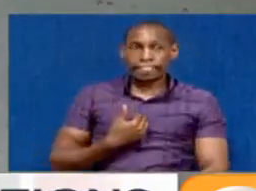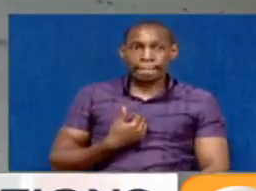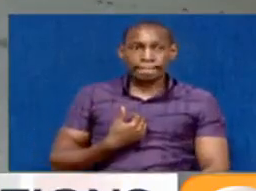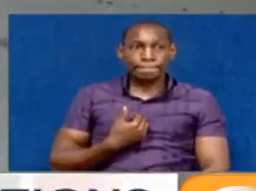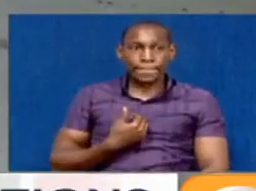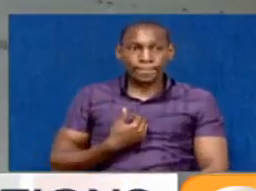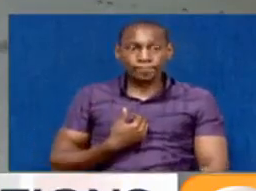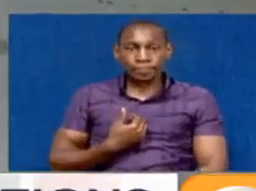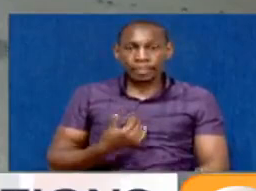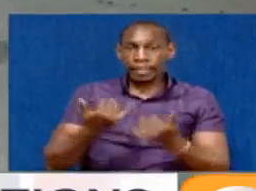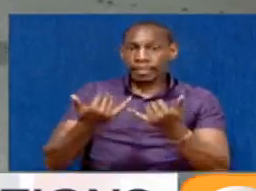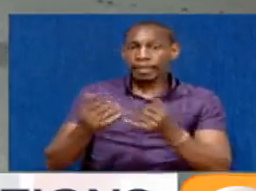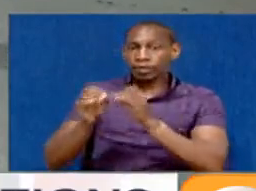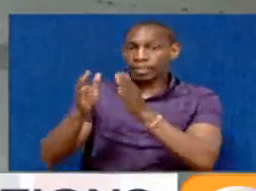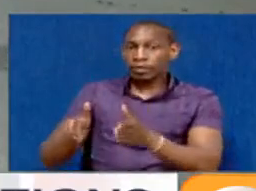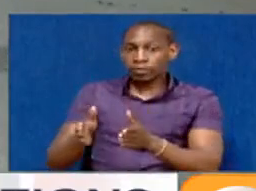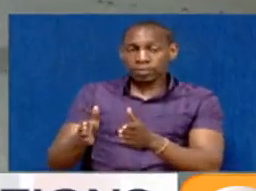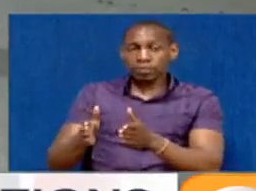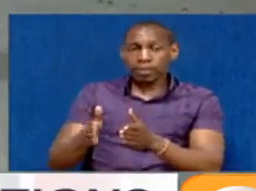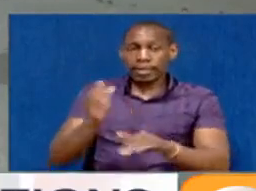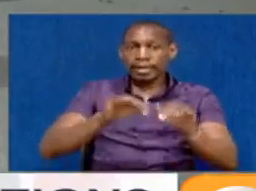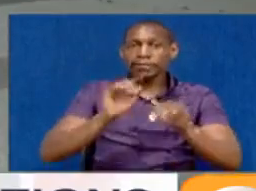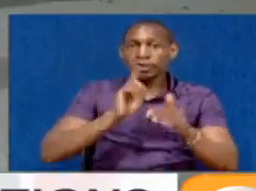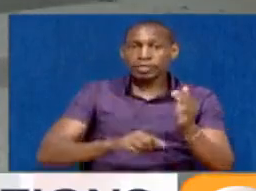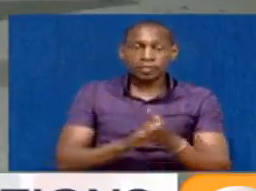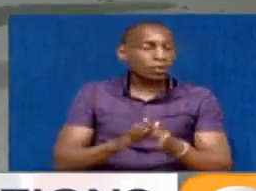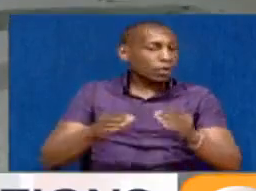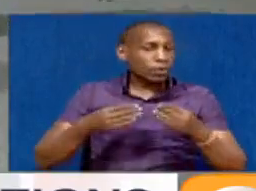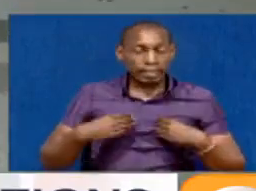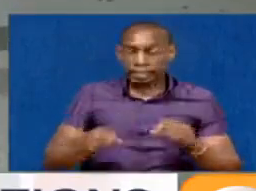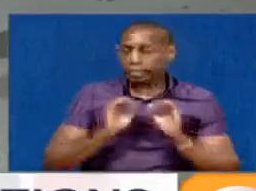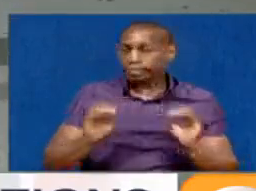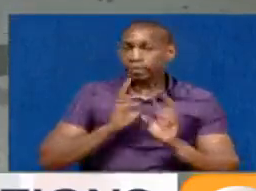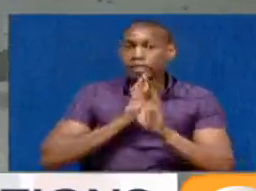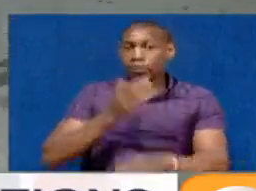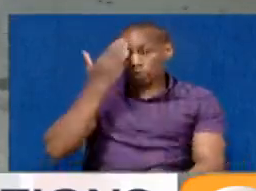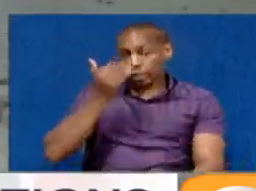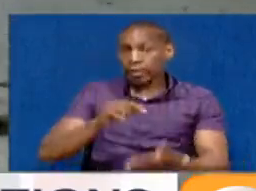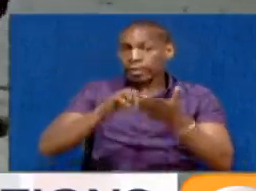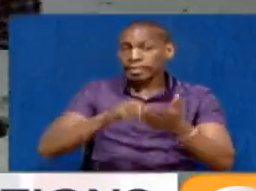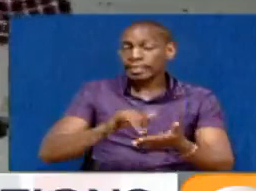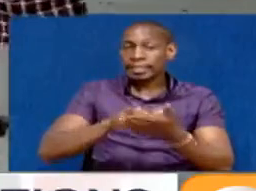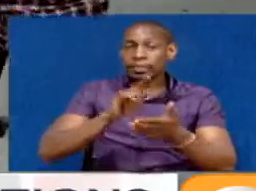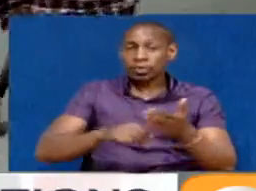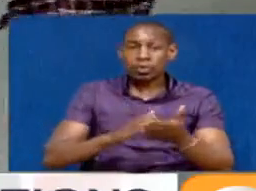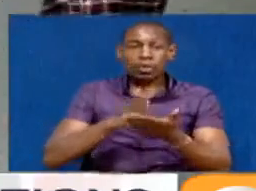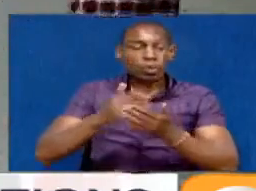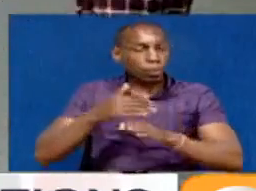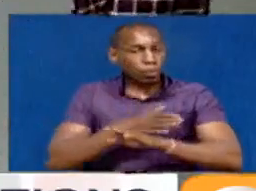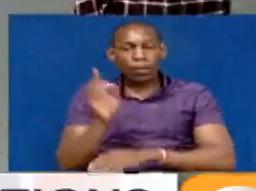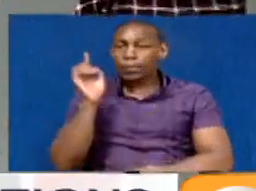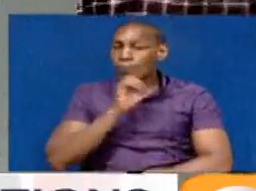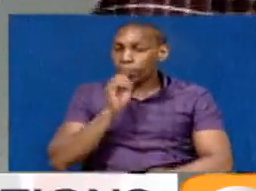39,212,000 votes. And now the losers in this contest saying they will not accept the results because they insist that there was a lot of foul